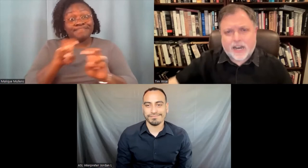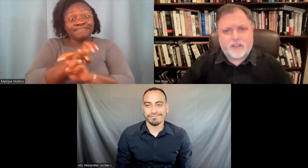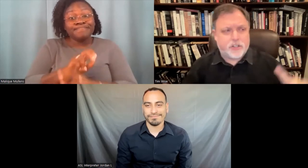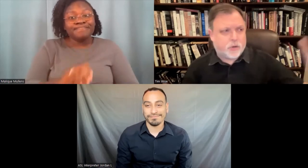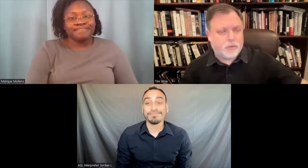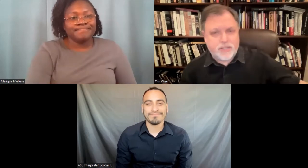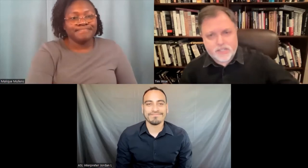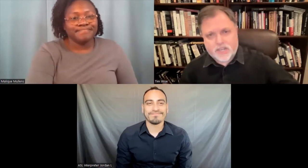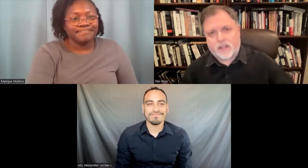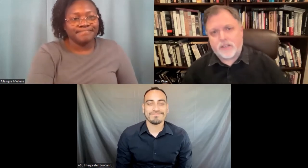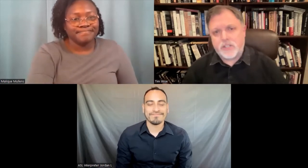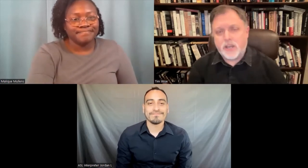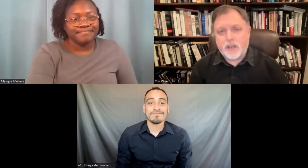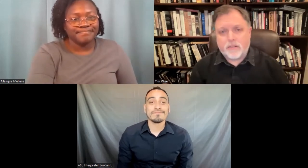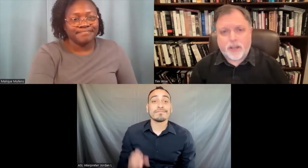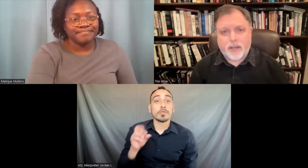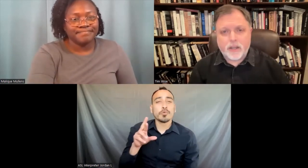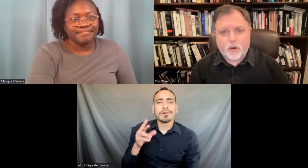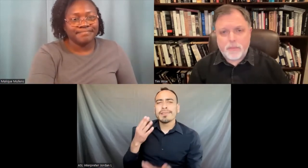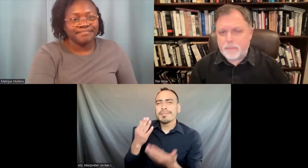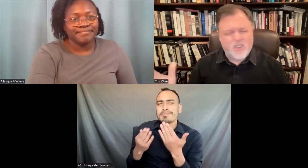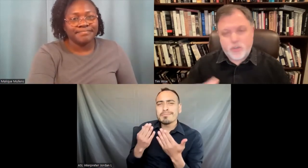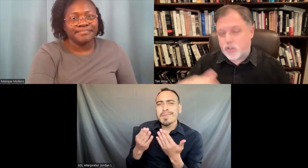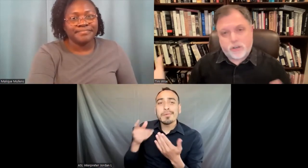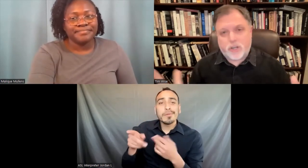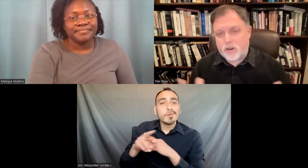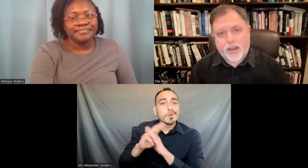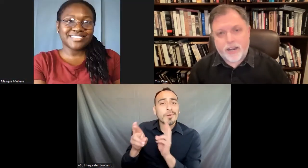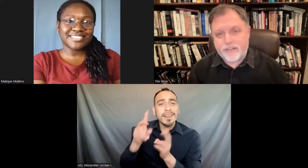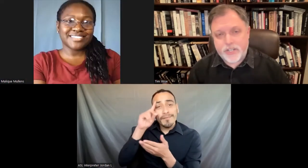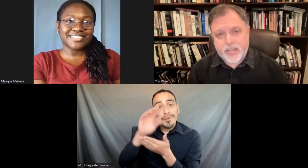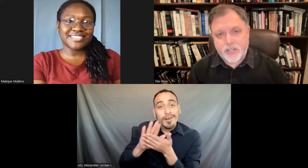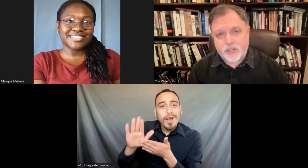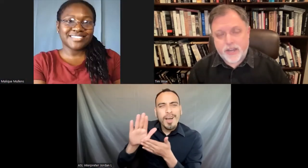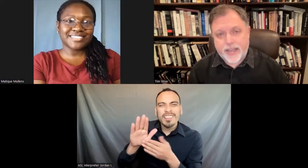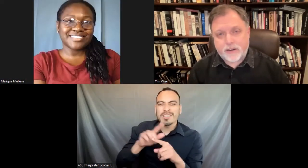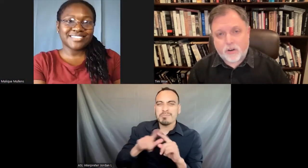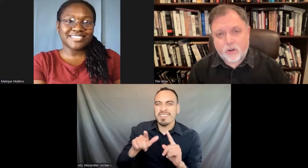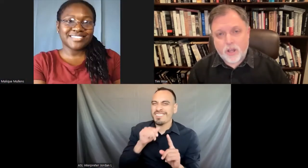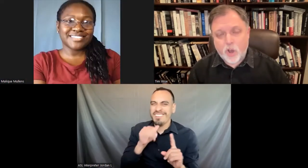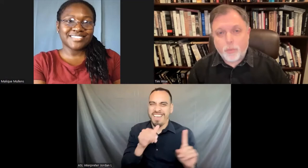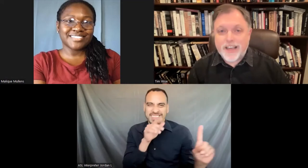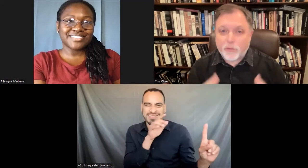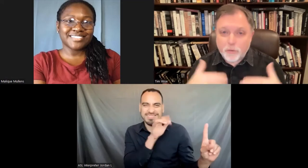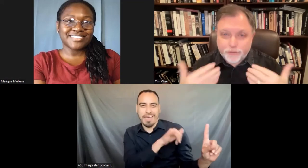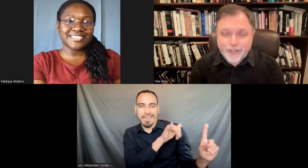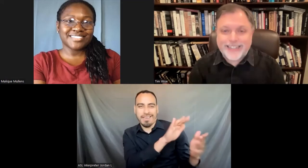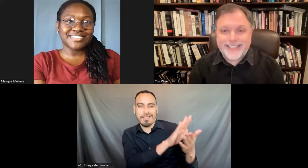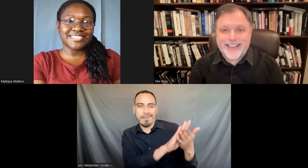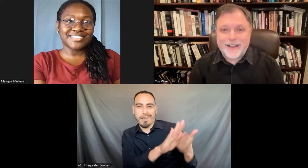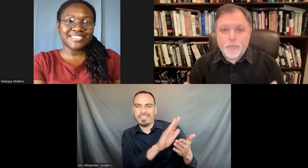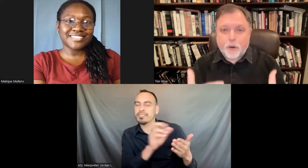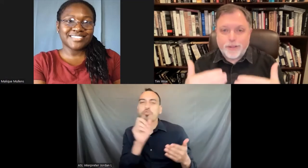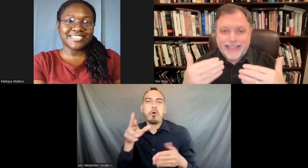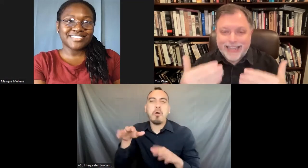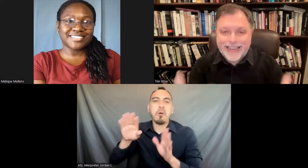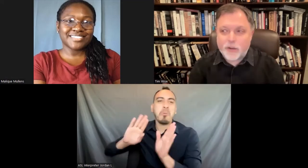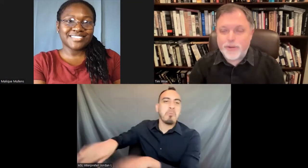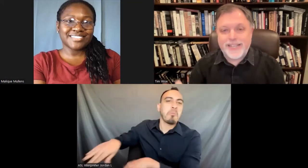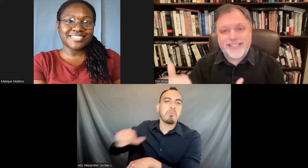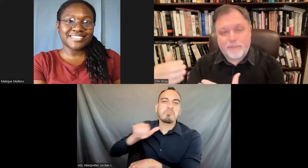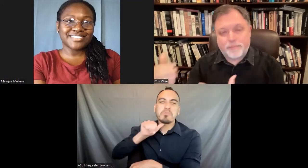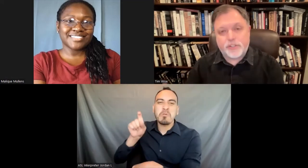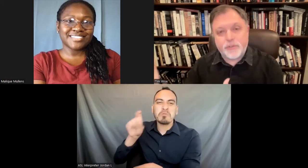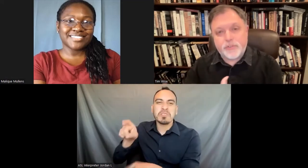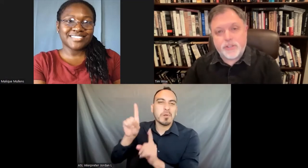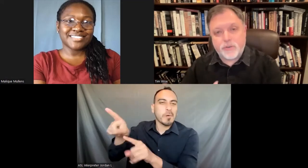that college, only this college, right? Or maybe you just shouldn't go to higher education at all. Without reflecting on the